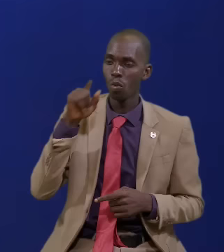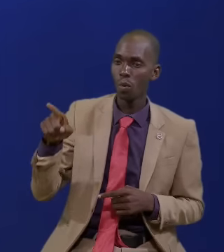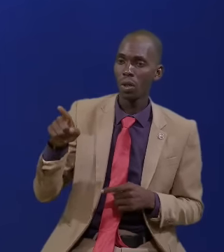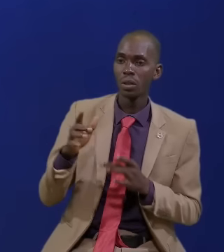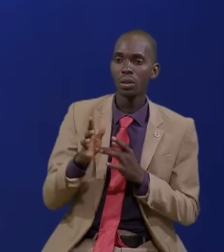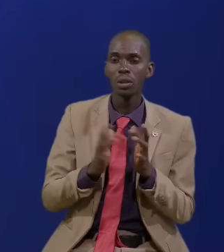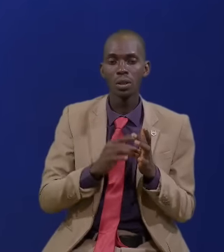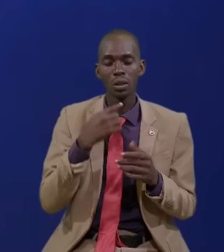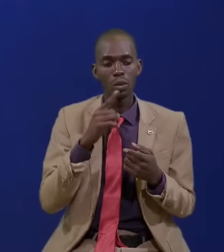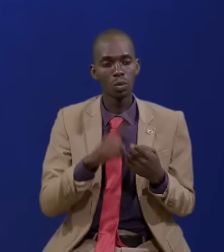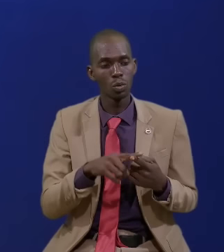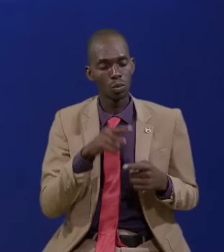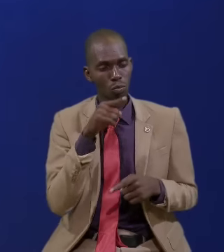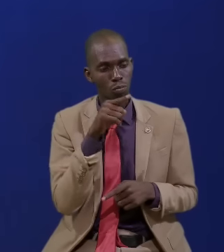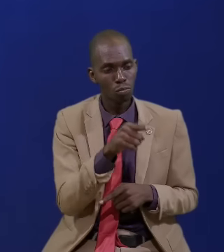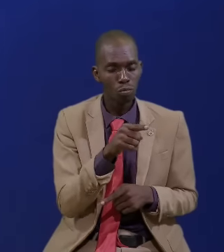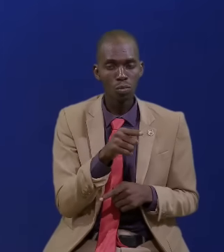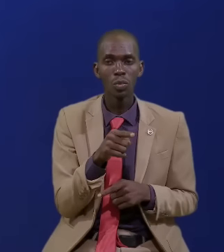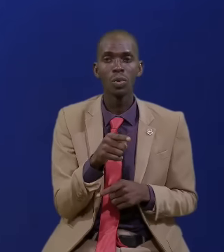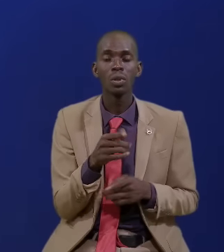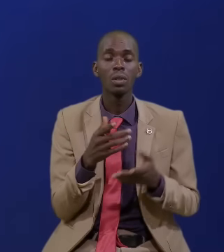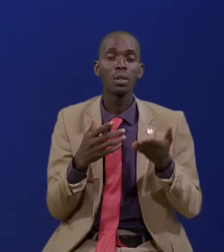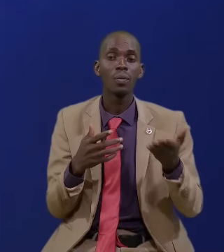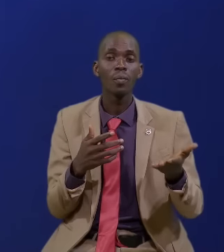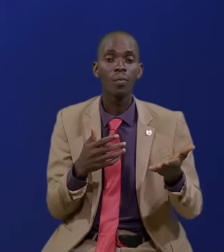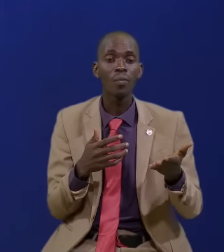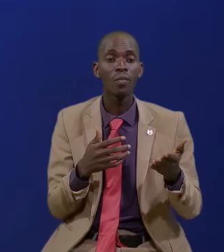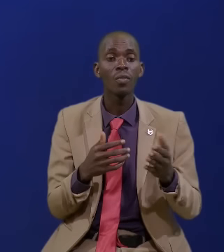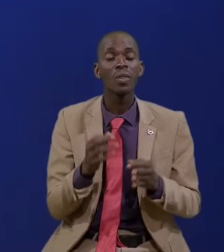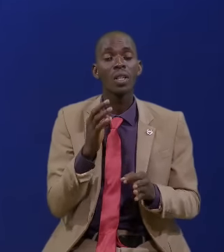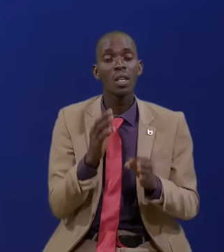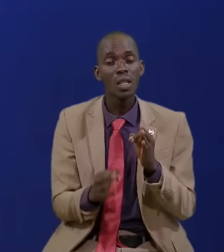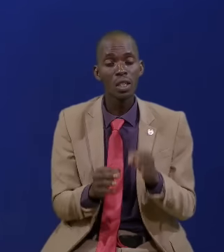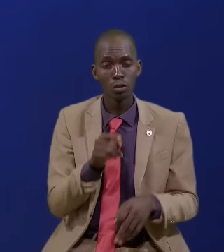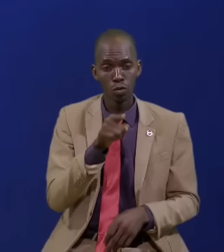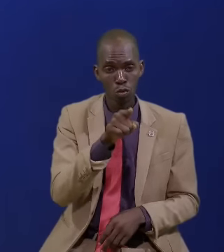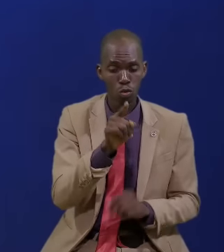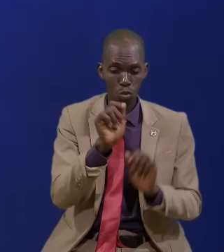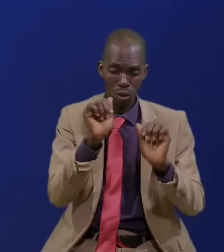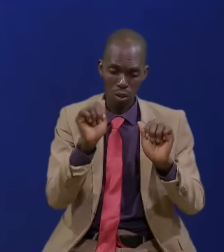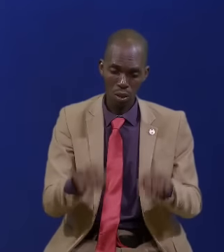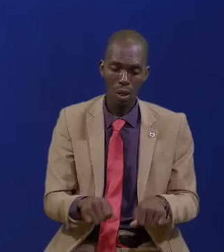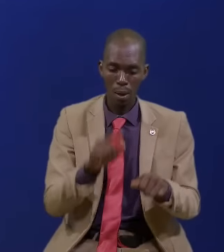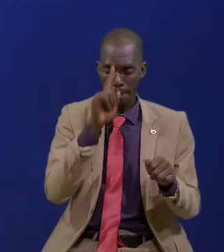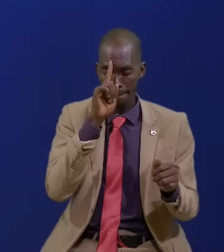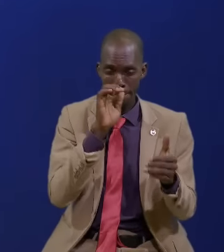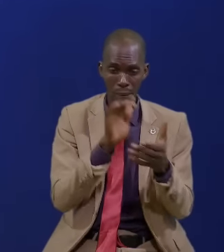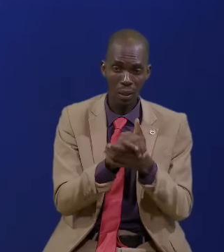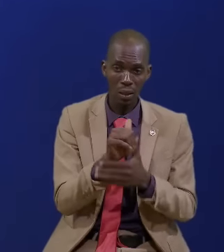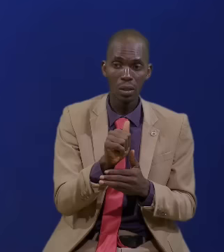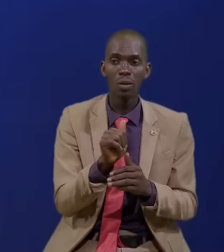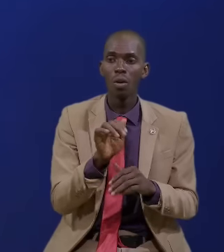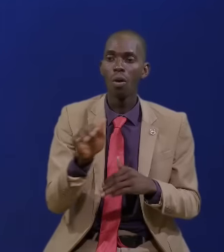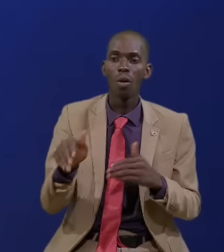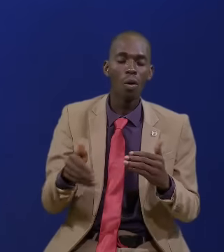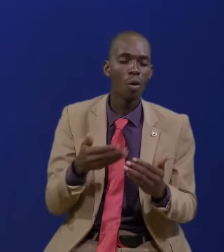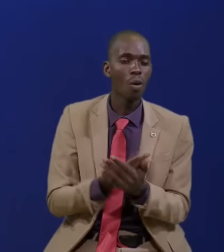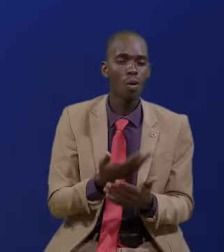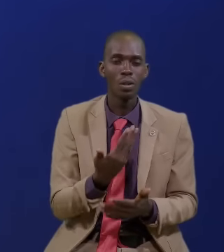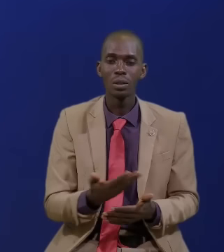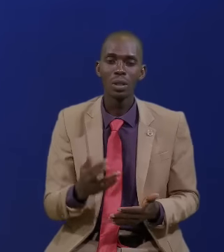Jesus said unto them there, if thou canst believe, all things are